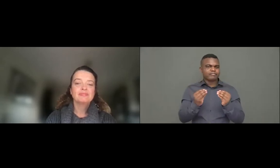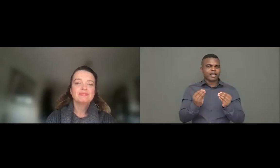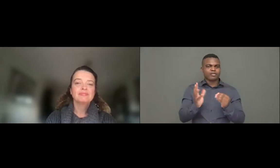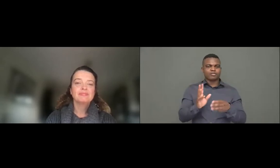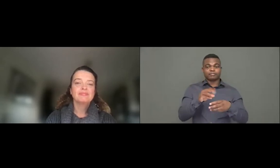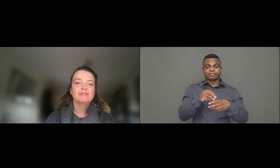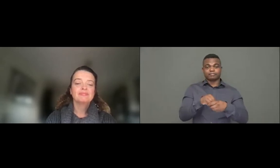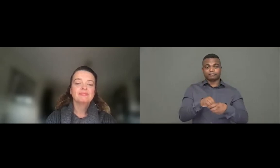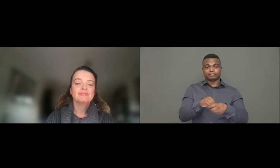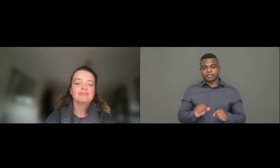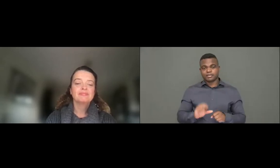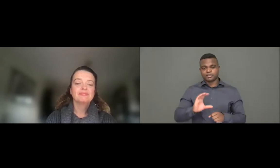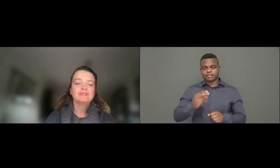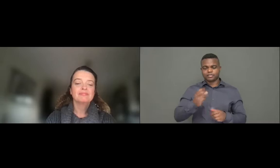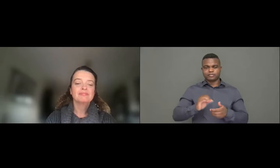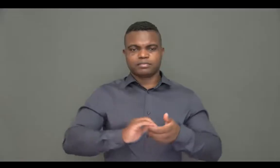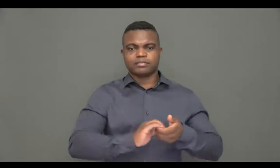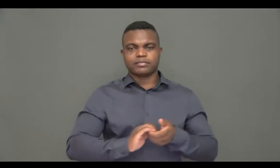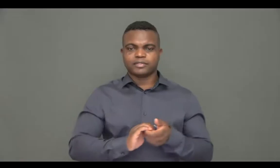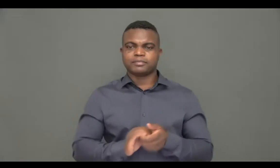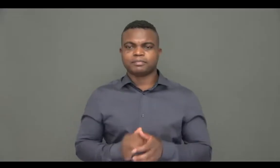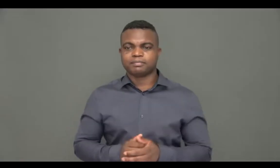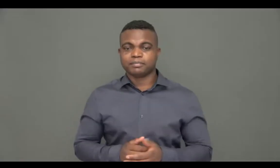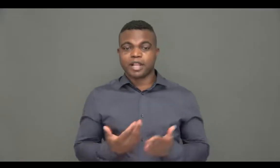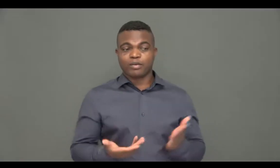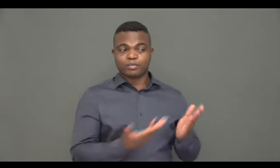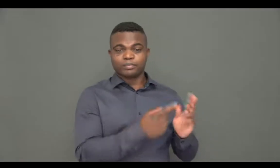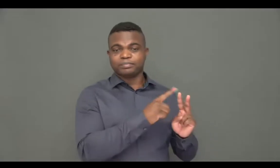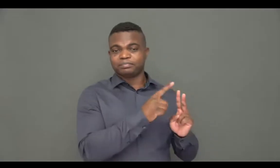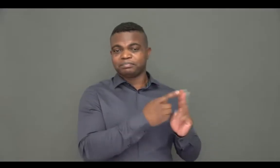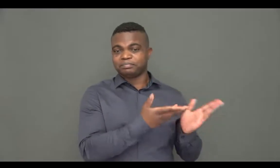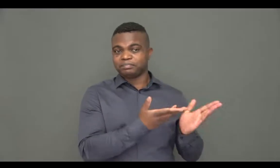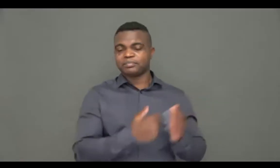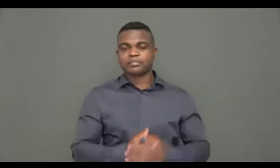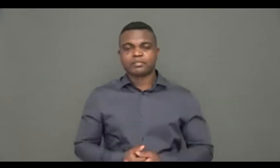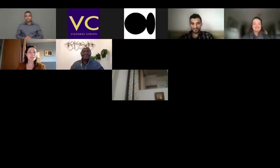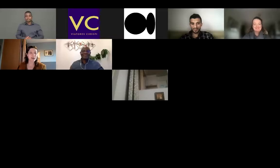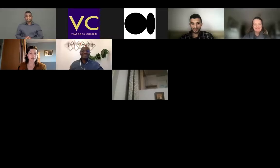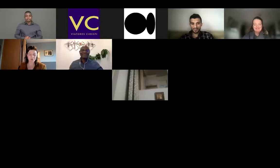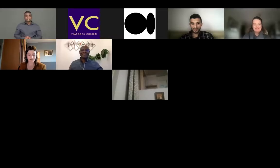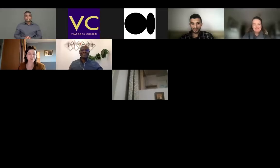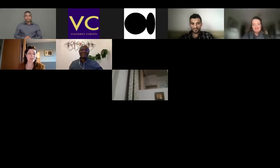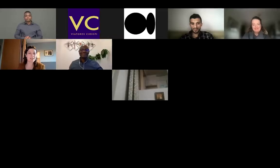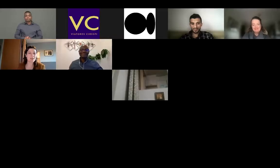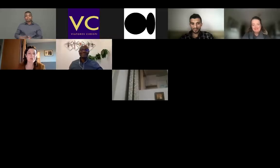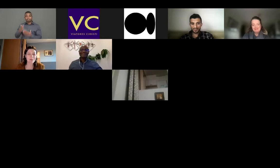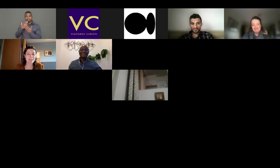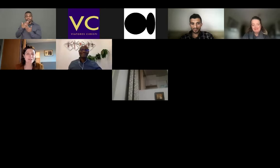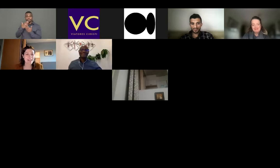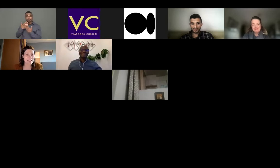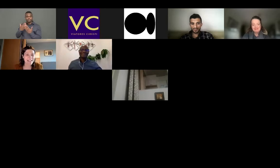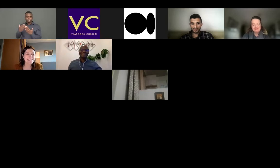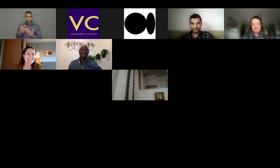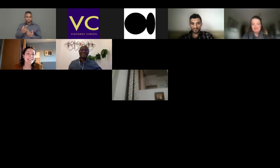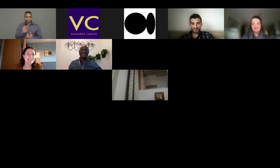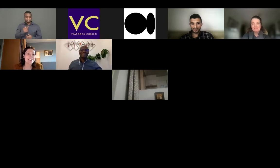So I was just saying that we, we had practiced this myself and Bonner yesterday, and we managed to get it to under 15 minutes. Hopefully we can